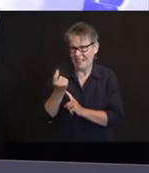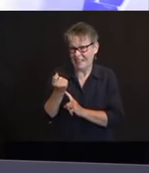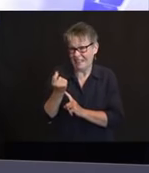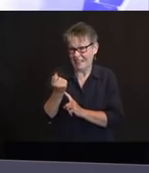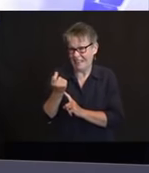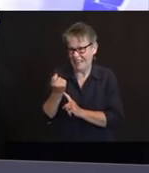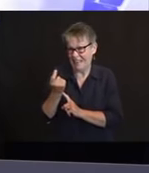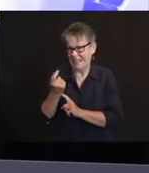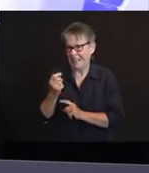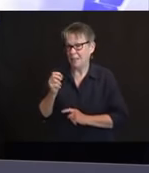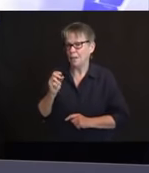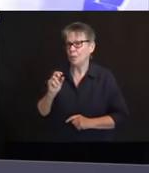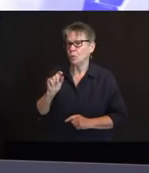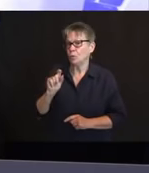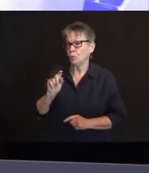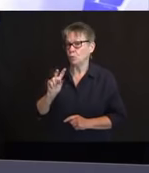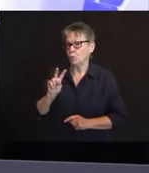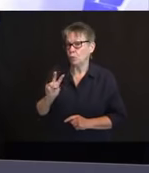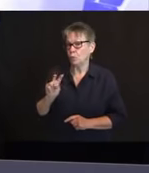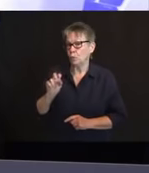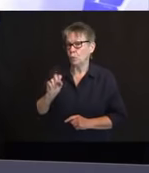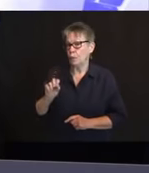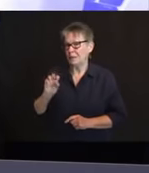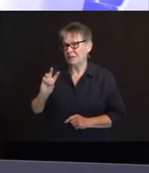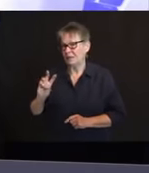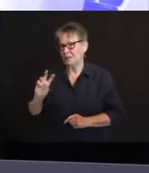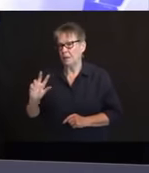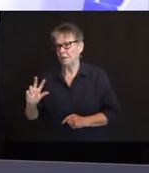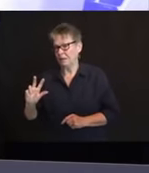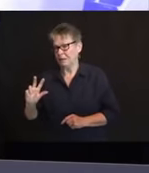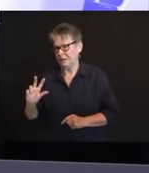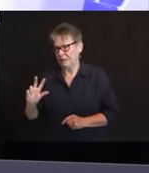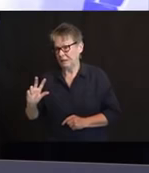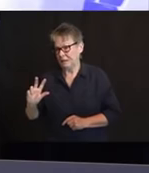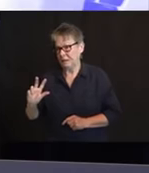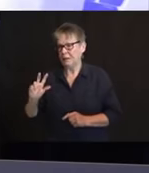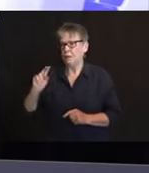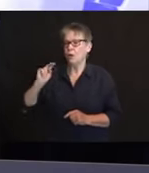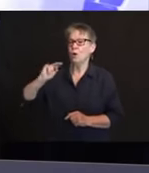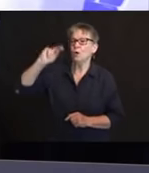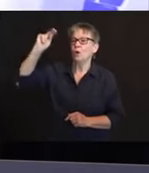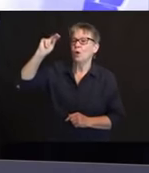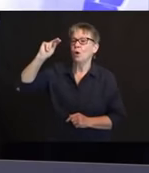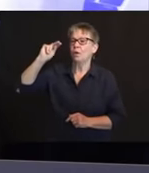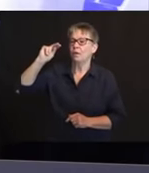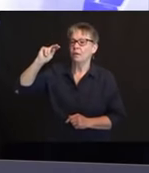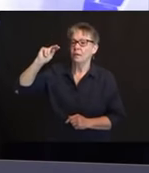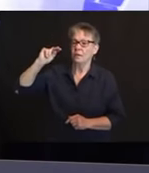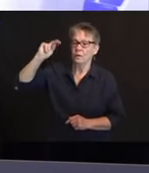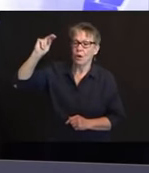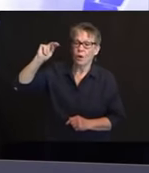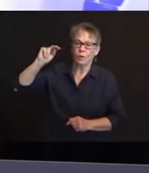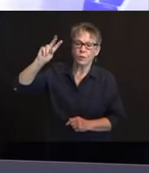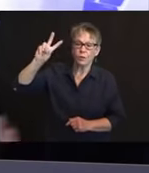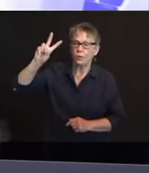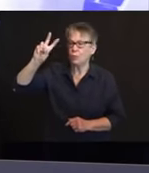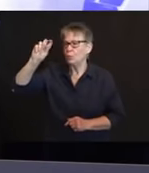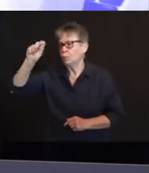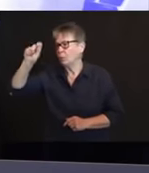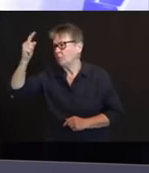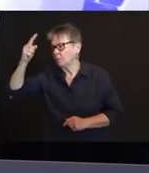New Jersey is 2.03, Central 2.24, The southern part of the state is at